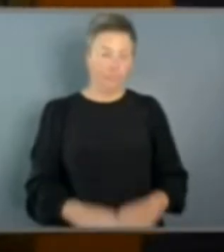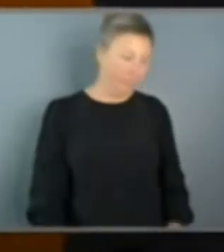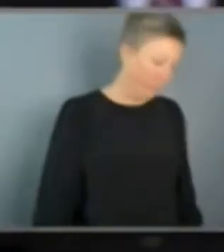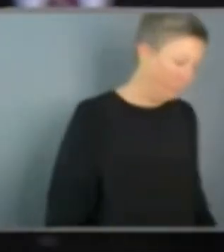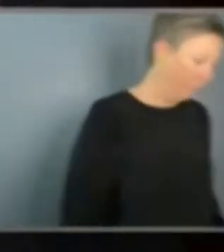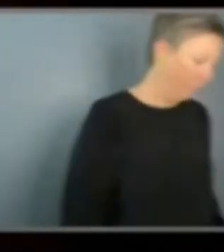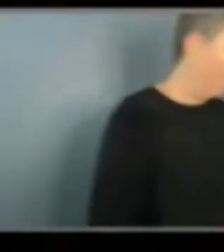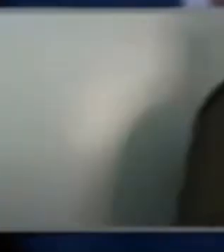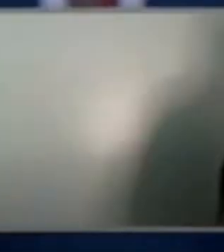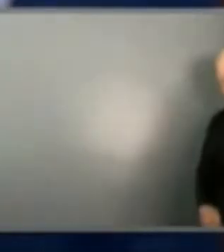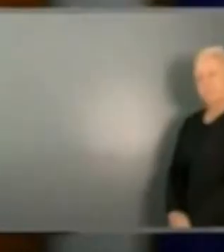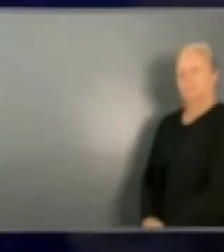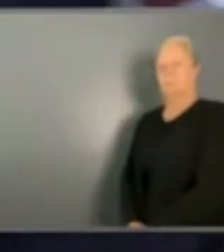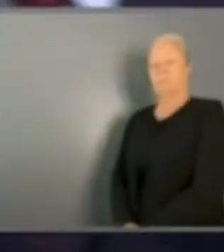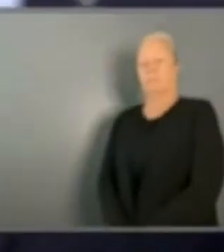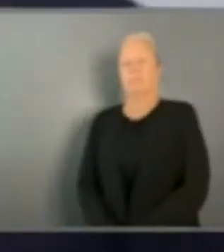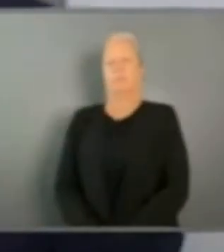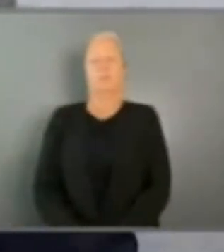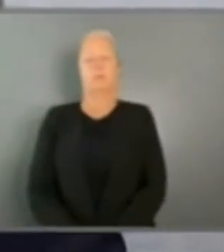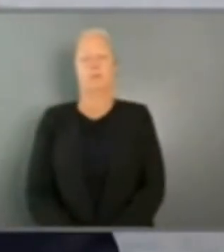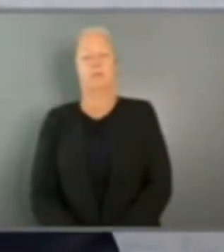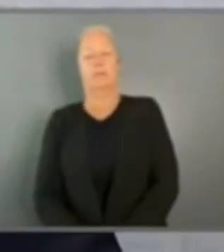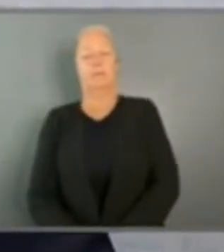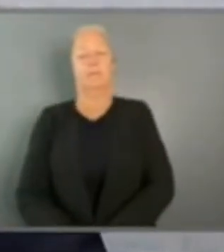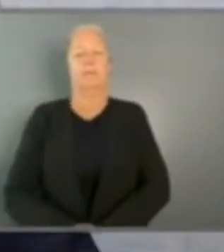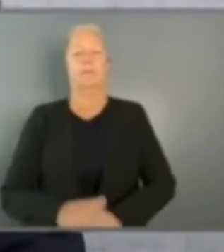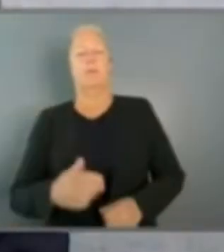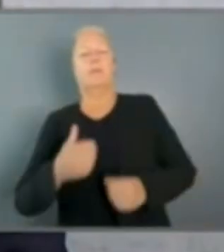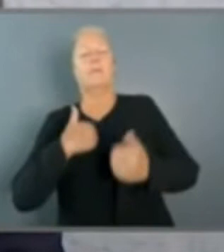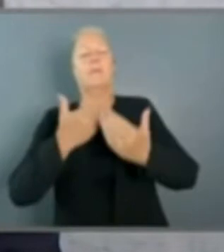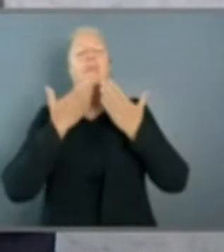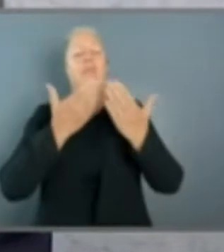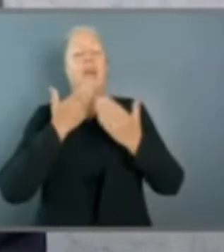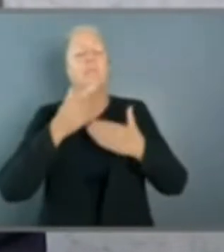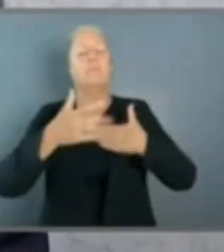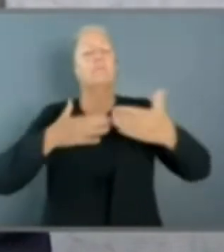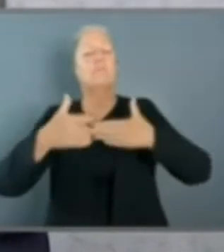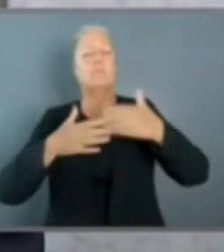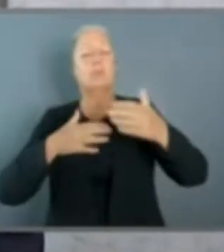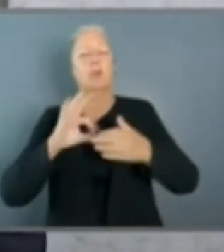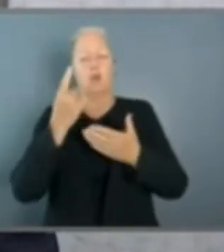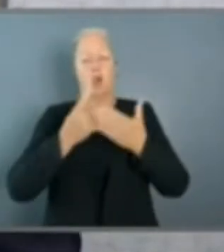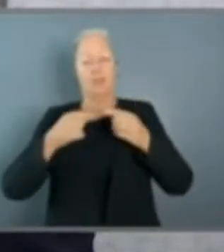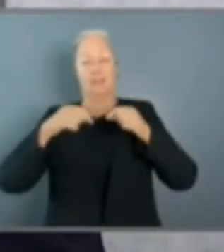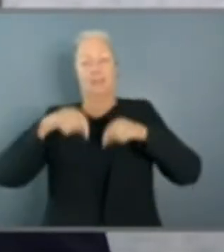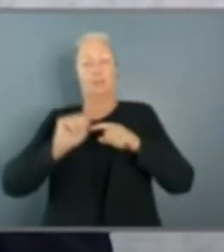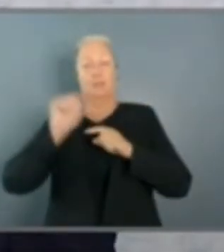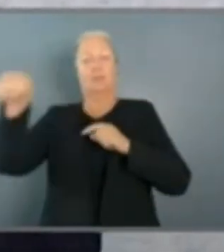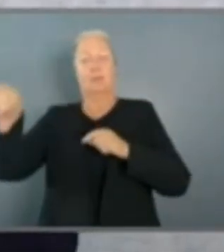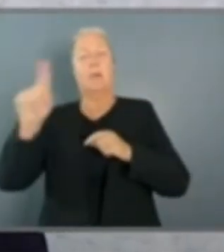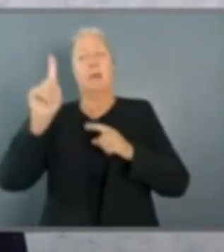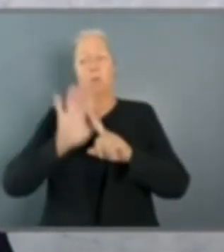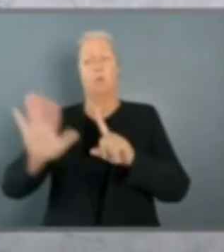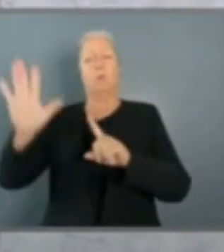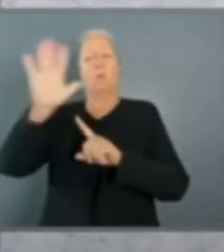thanks to Warren Ench? He has been a champion for the people of the Torres Strait, not just on the Australian side of the border, but right across the Western Province.